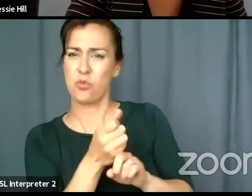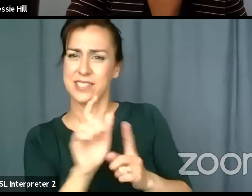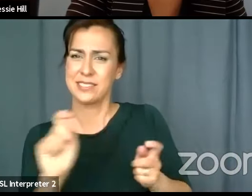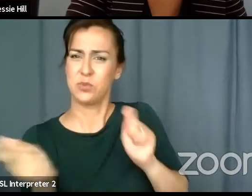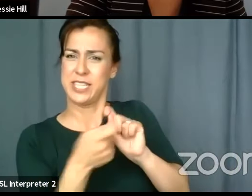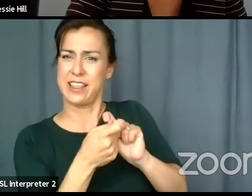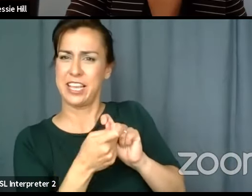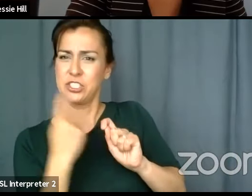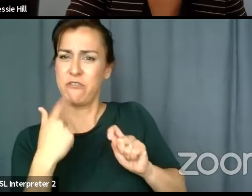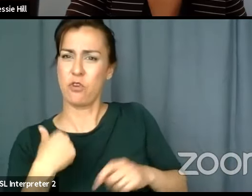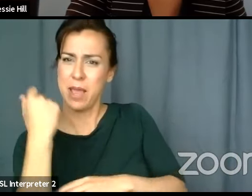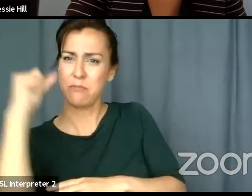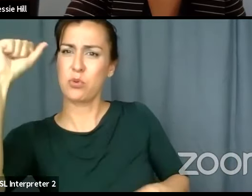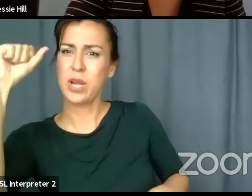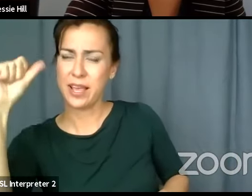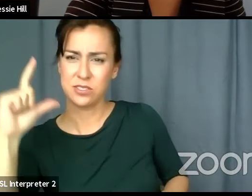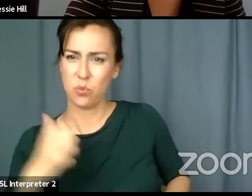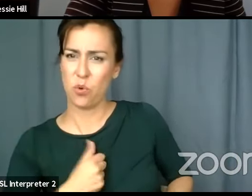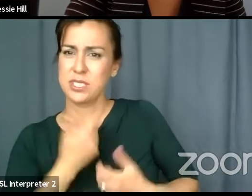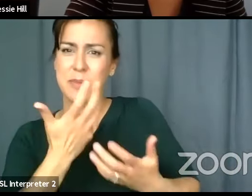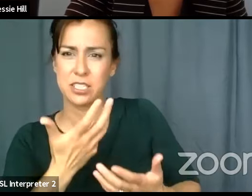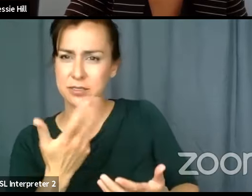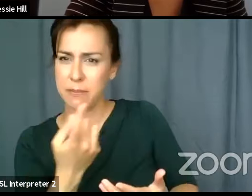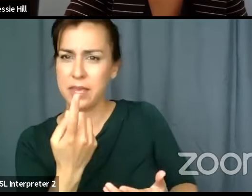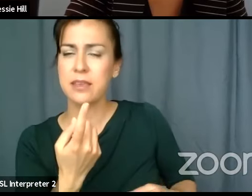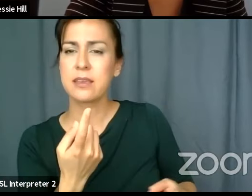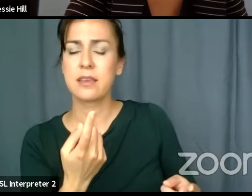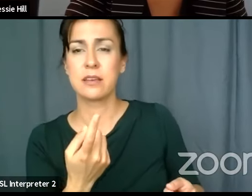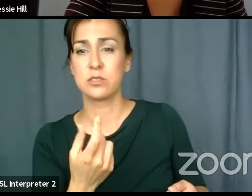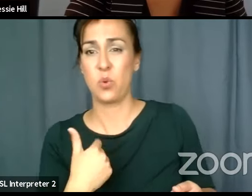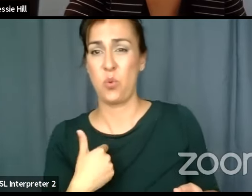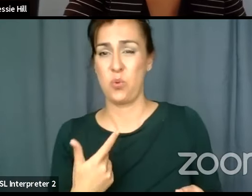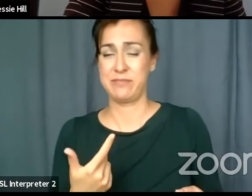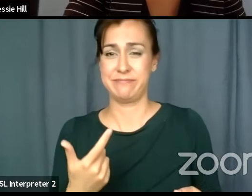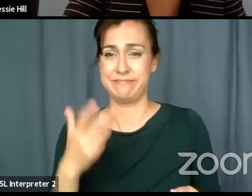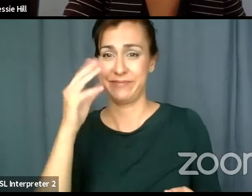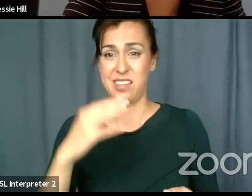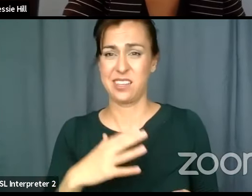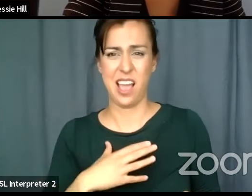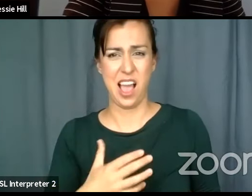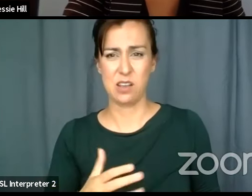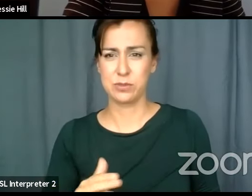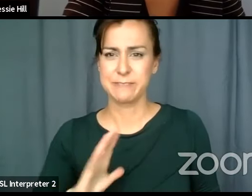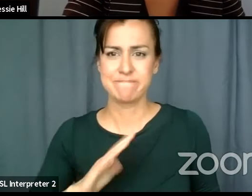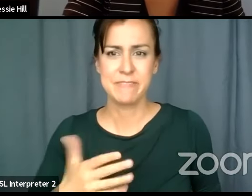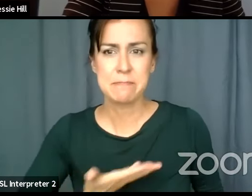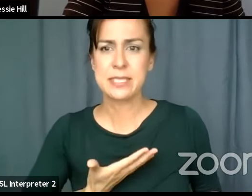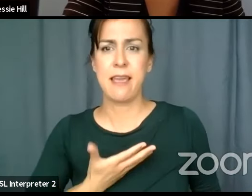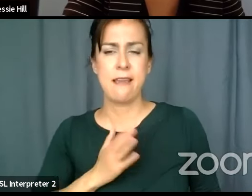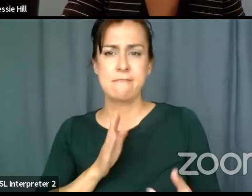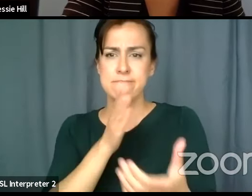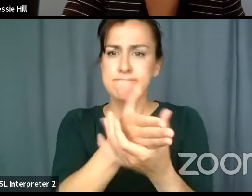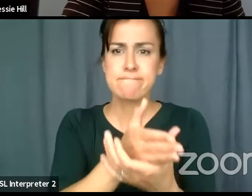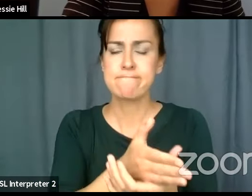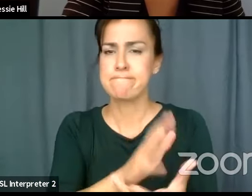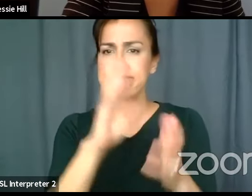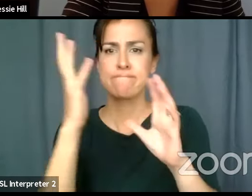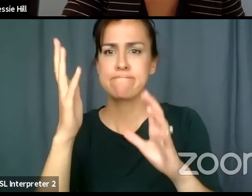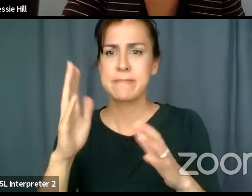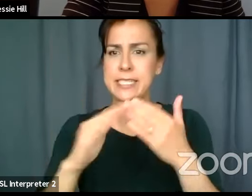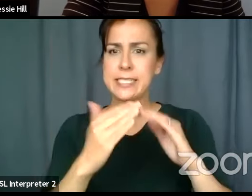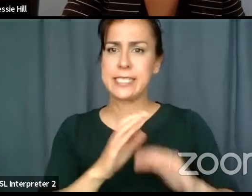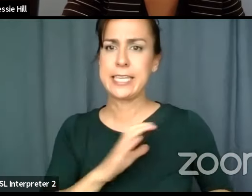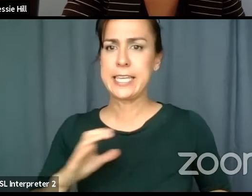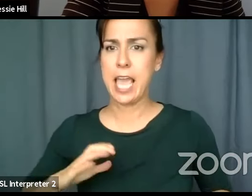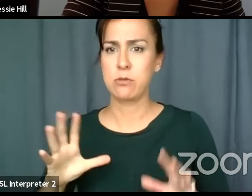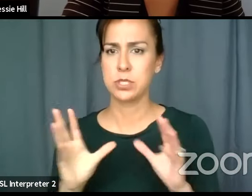the guy is upset about some things the local government was doing. He disrupts a city council meeting and he's ordered